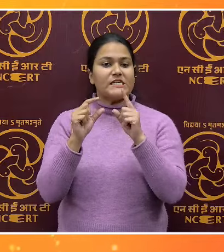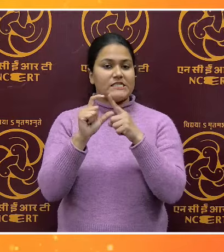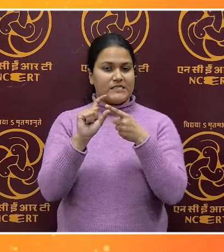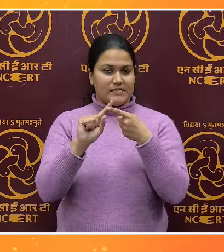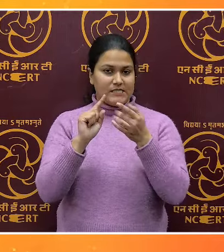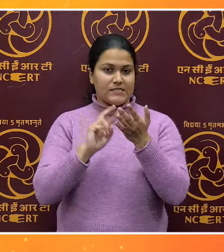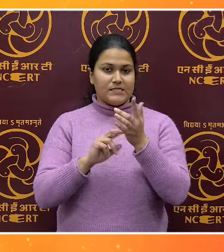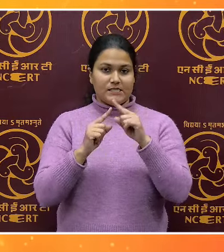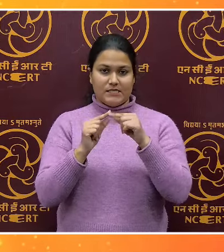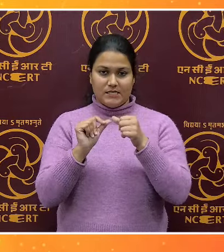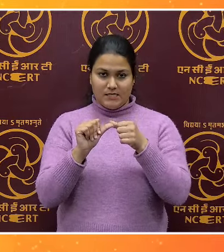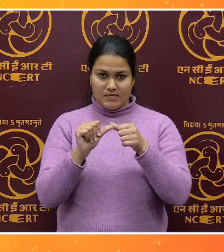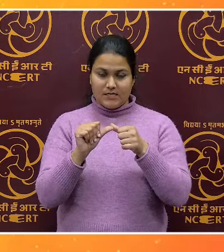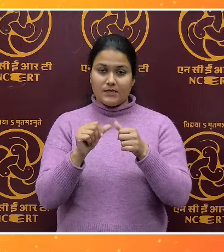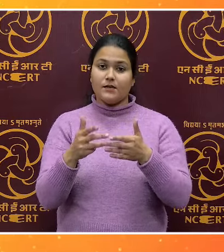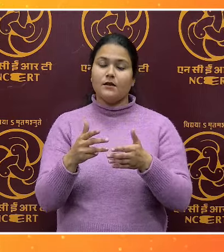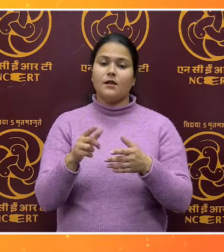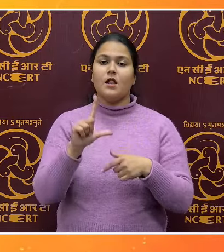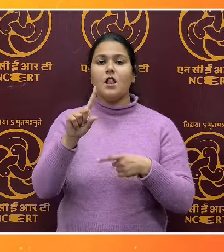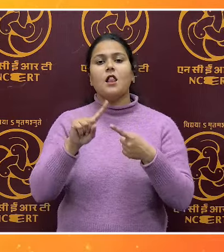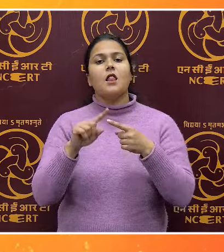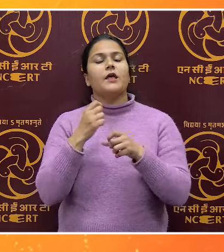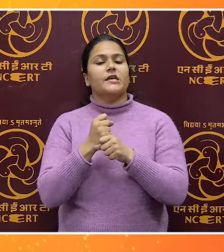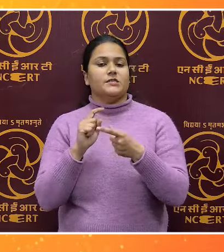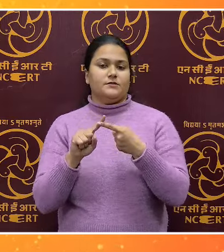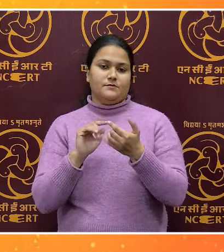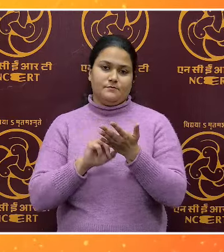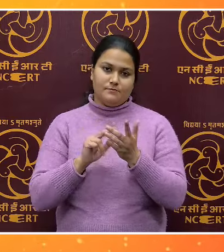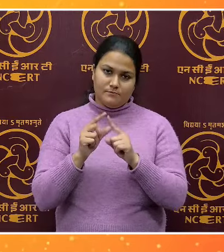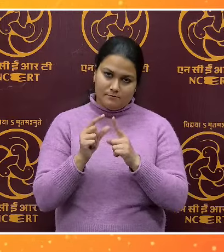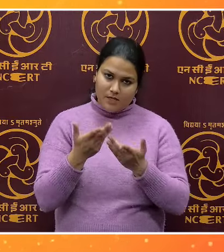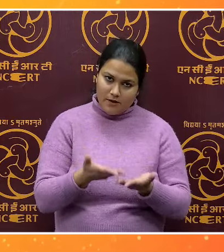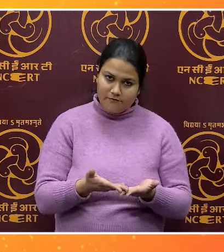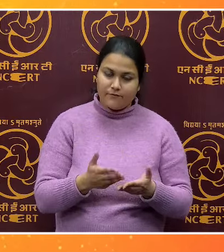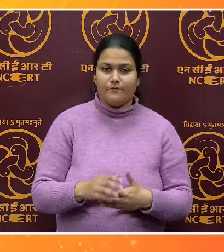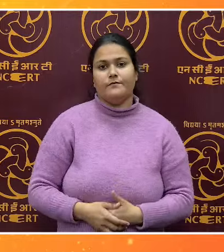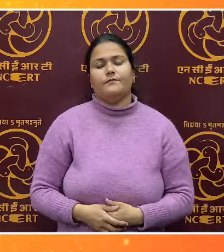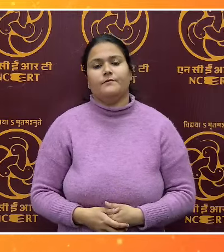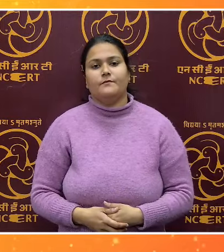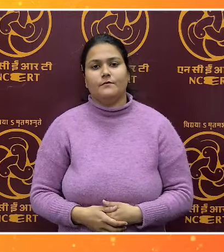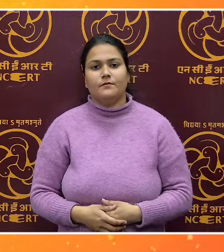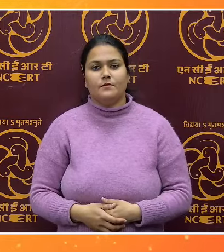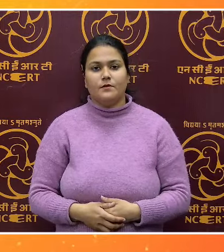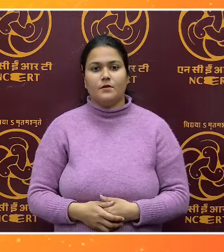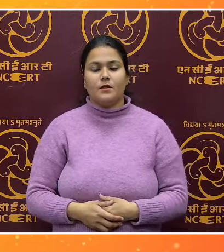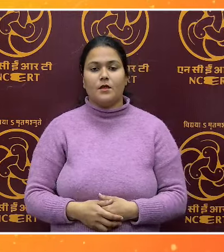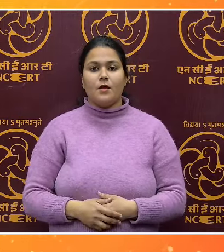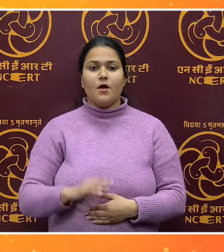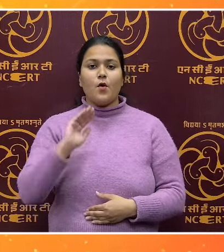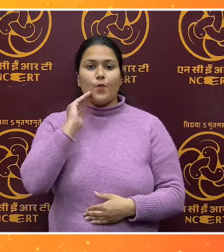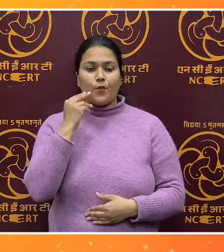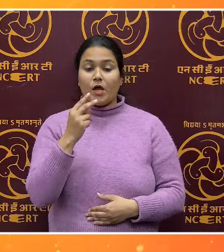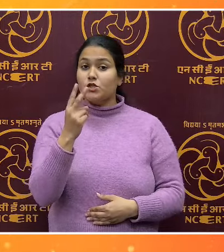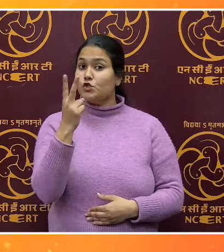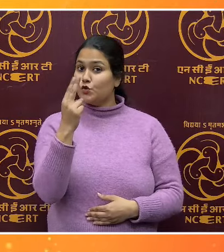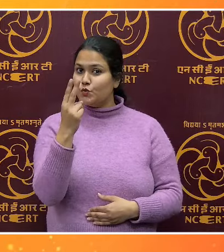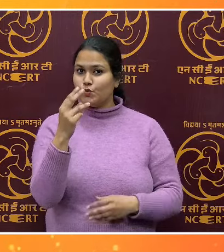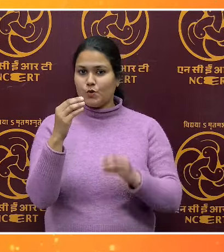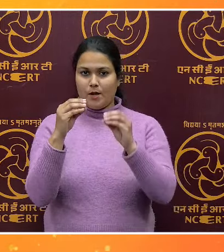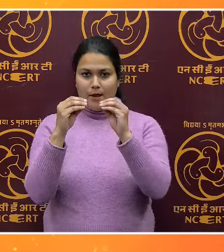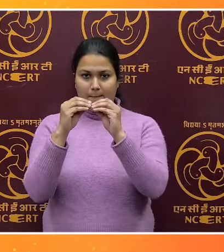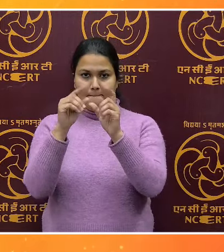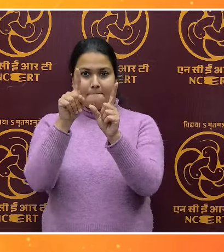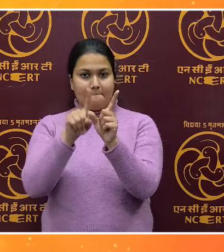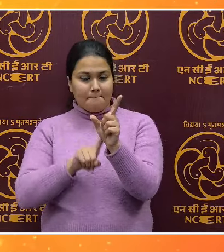When we talk about bidentate, it is the ligand which have 2 donor sites. It means that